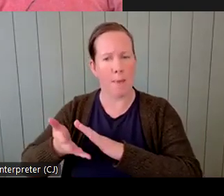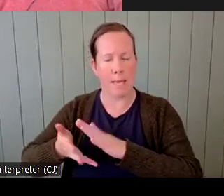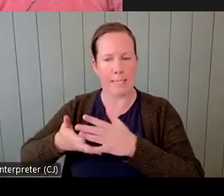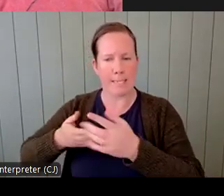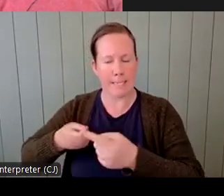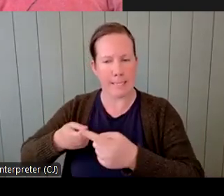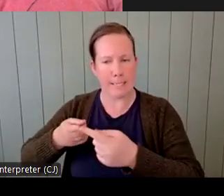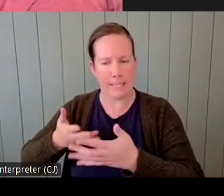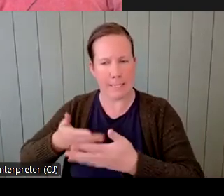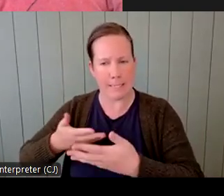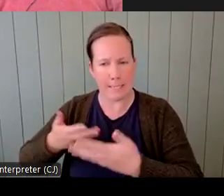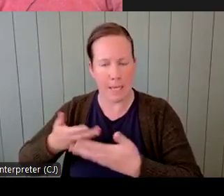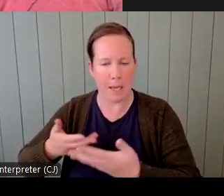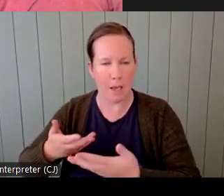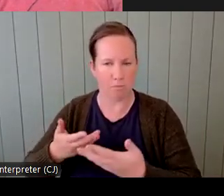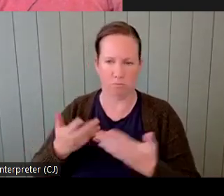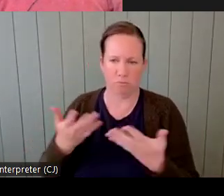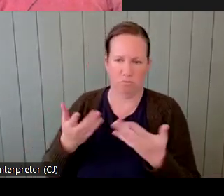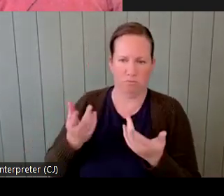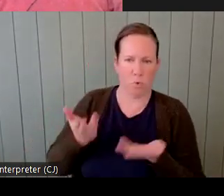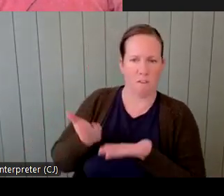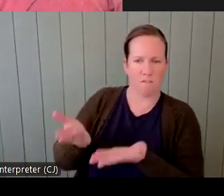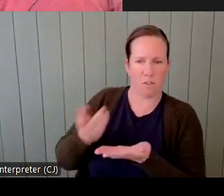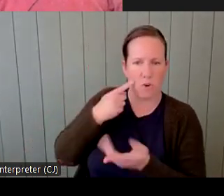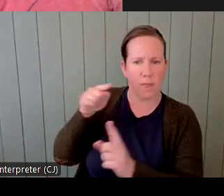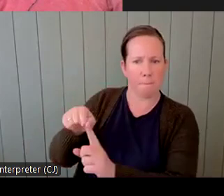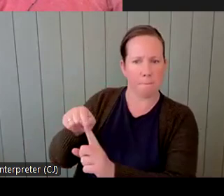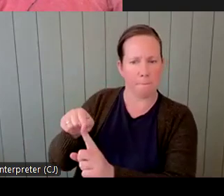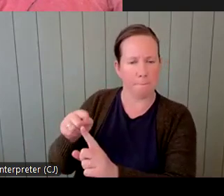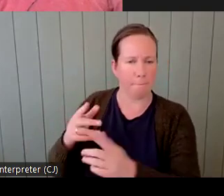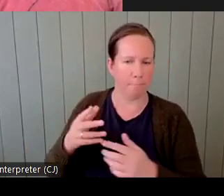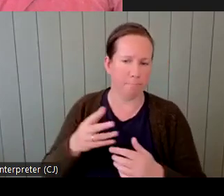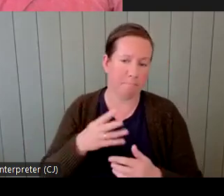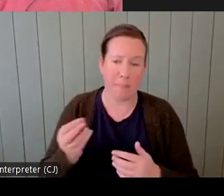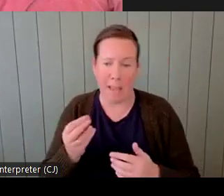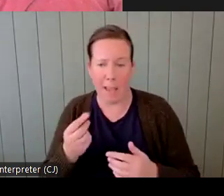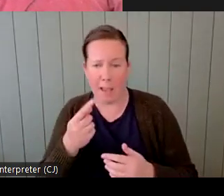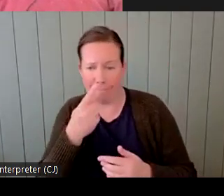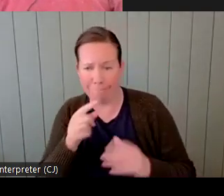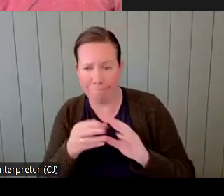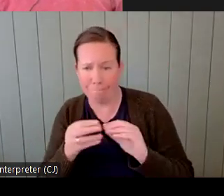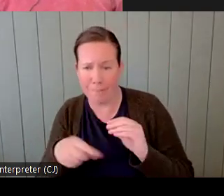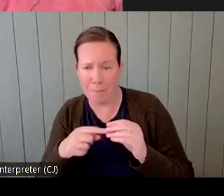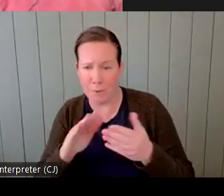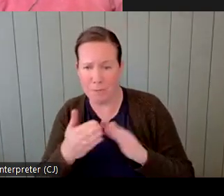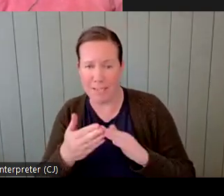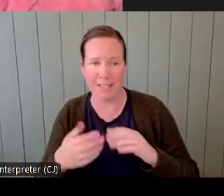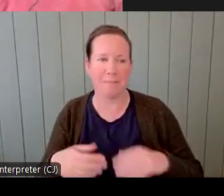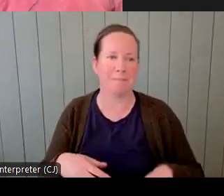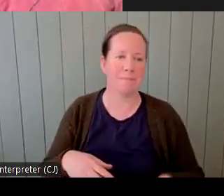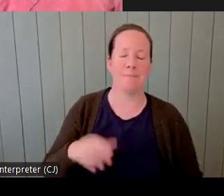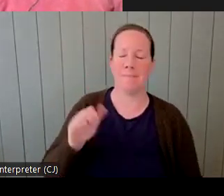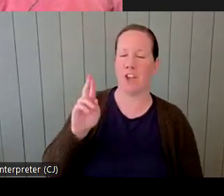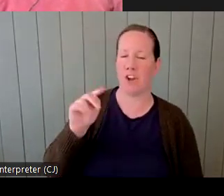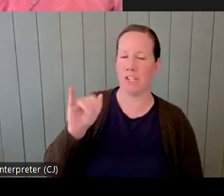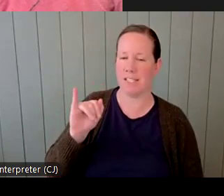about the community aspect of the work that you do. First of all, I agree with Santiago on